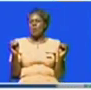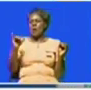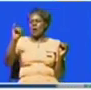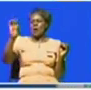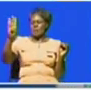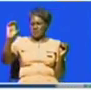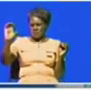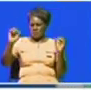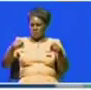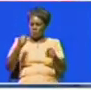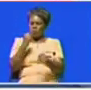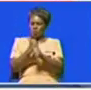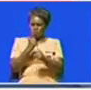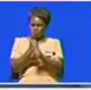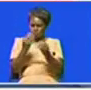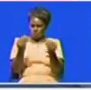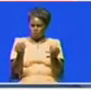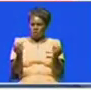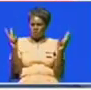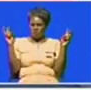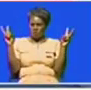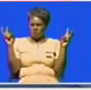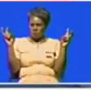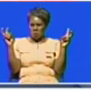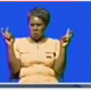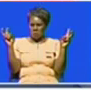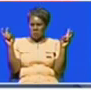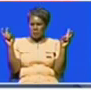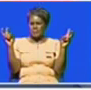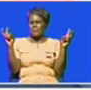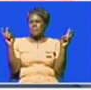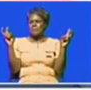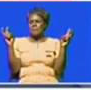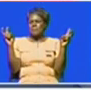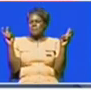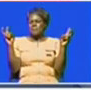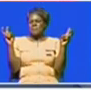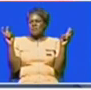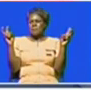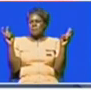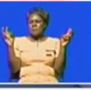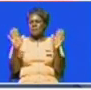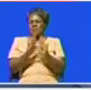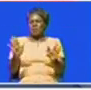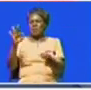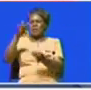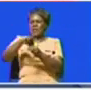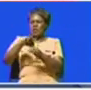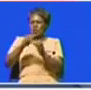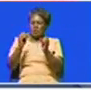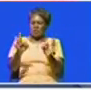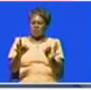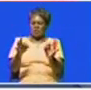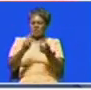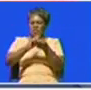IEBC will look into some of the concerns that the Jubilee Party has? I believe that. All right. So no election if there